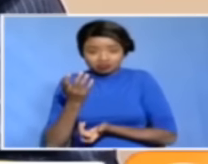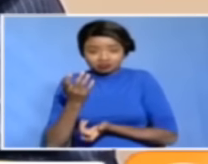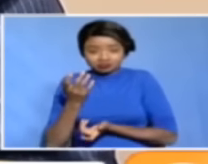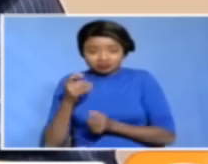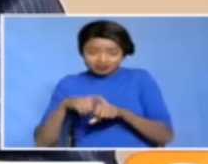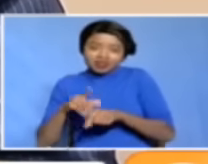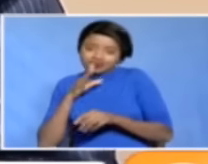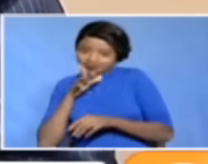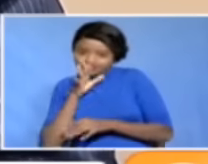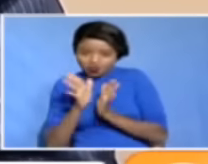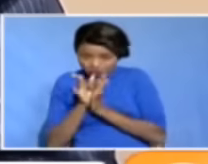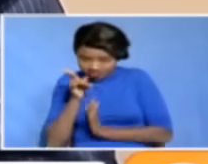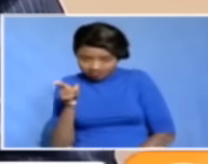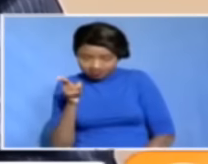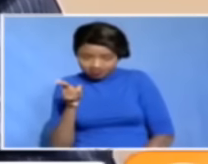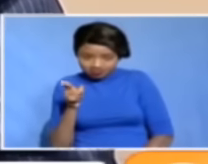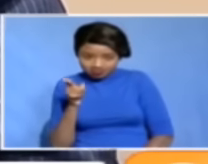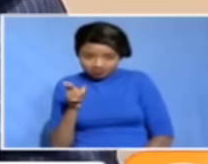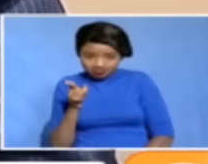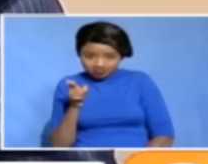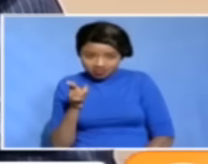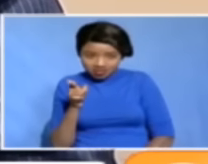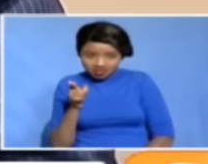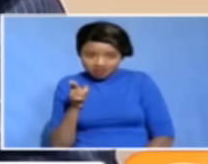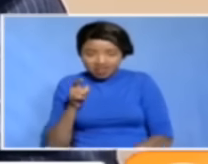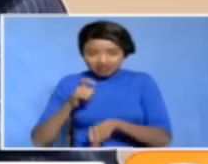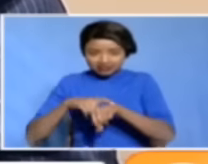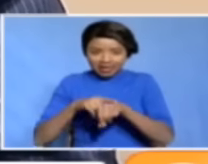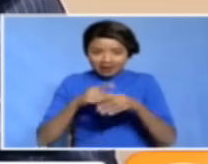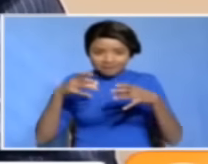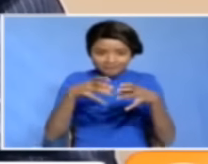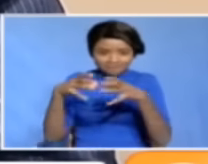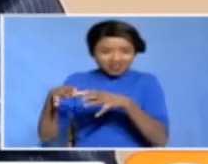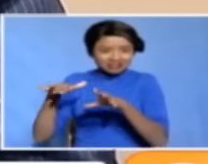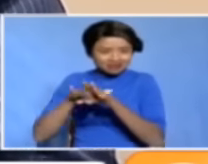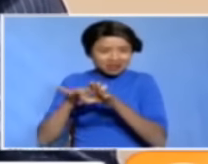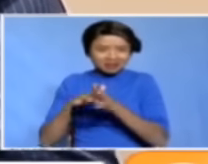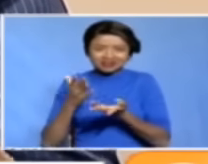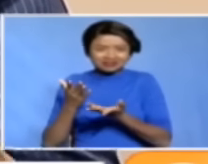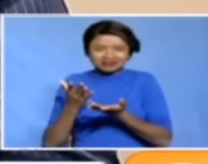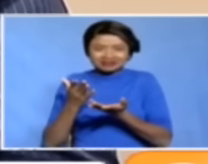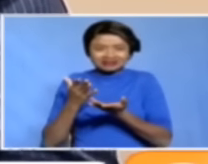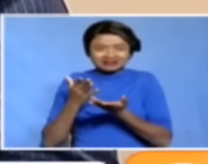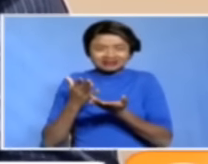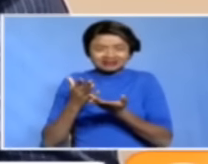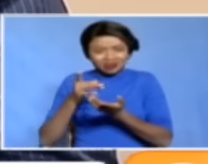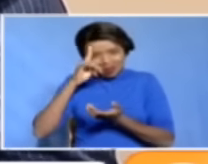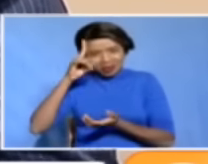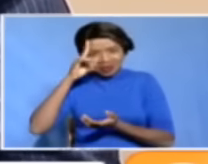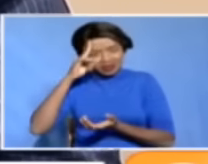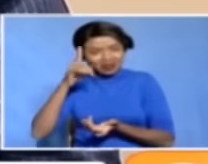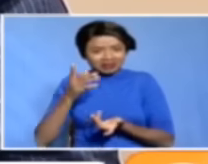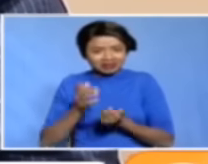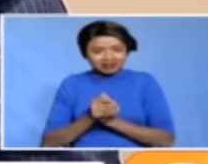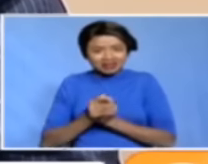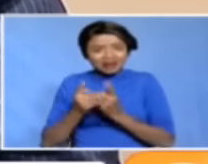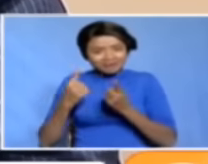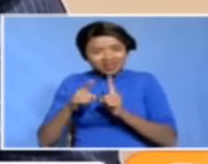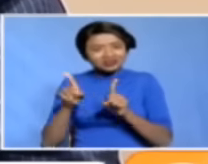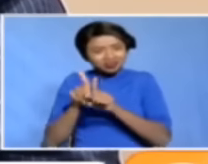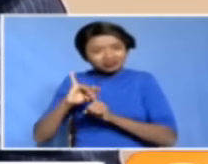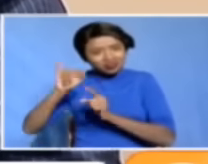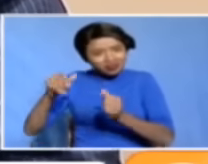were going out of hand, when our party members were going overboard, despite our party allowing them